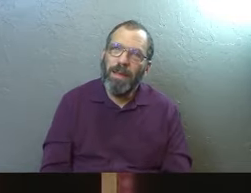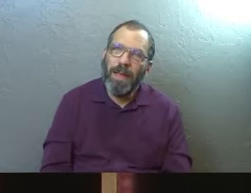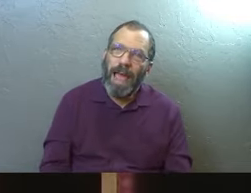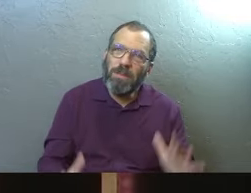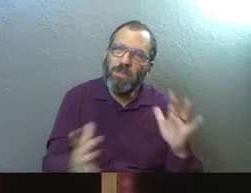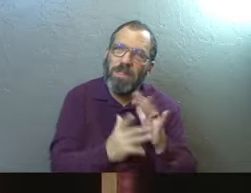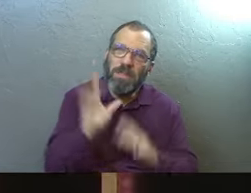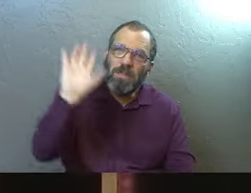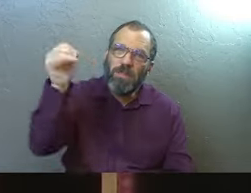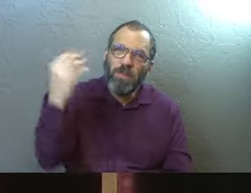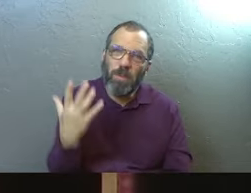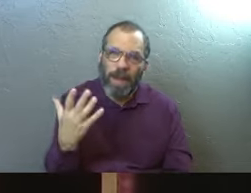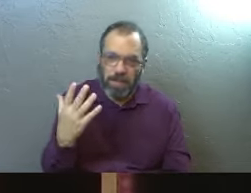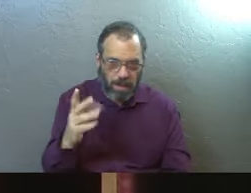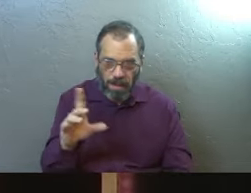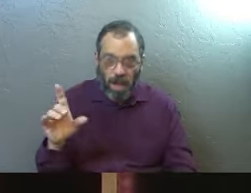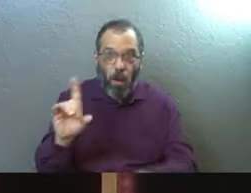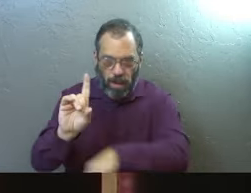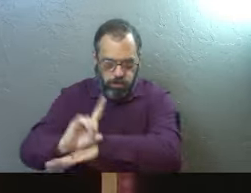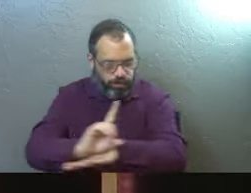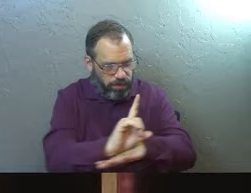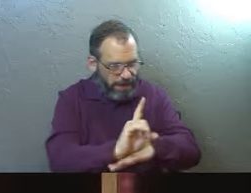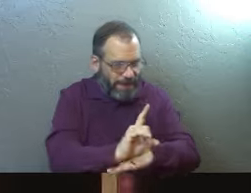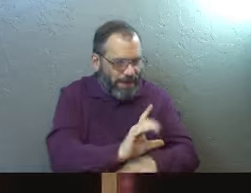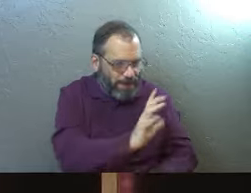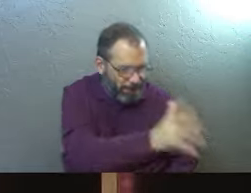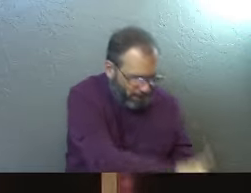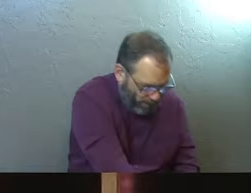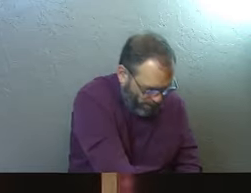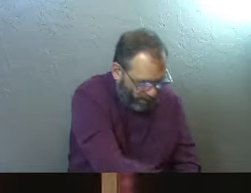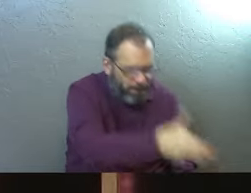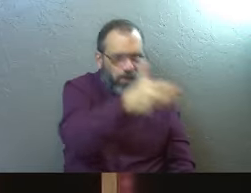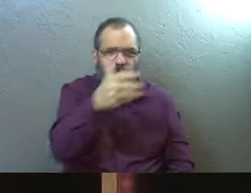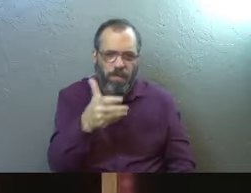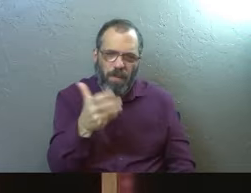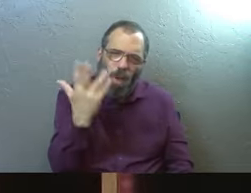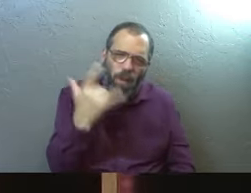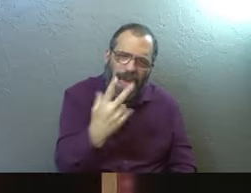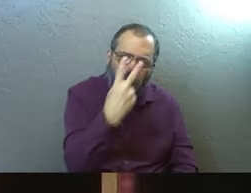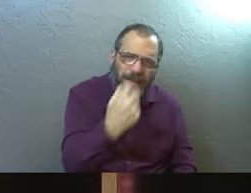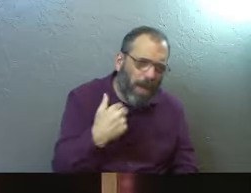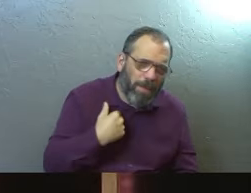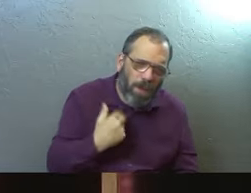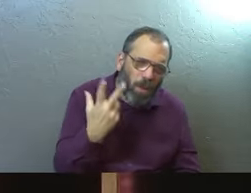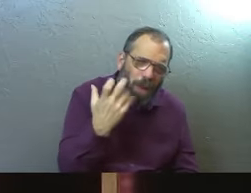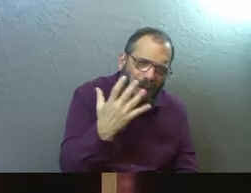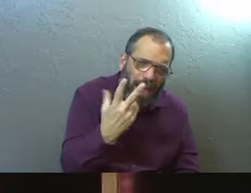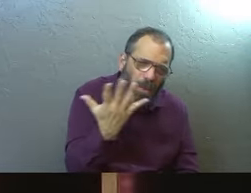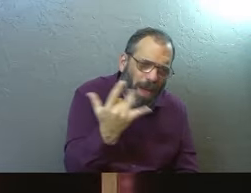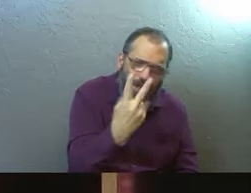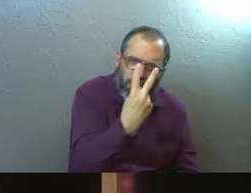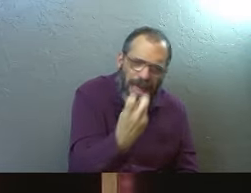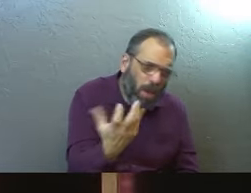grace of Jesus. Jesus is right there with a hand to pull him up and say, why did you doubt? Why'd you doubt,